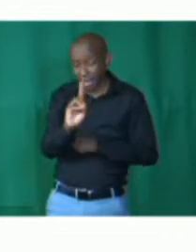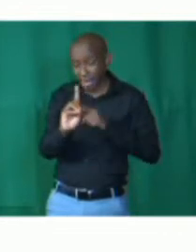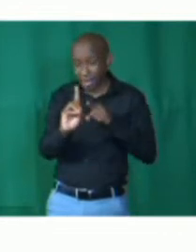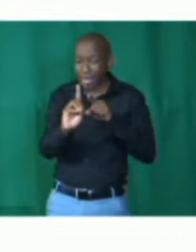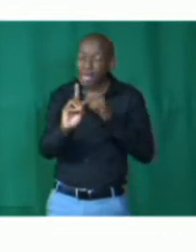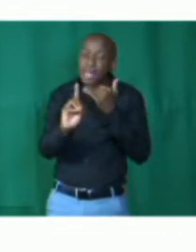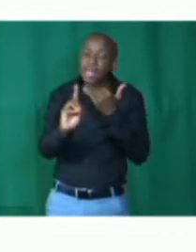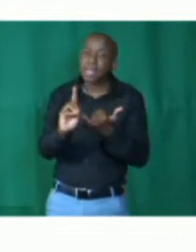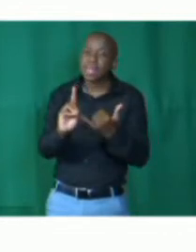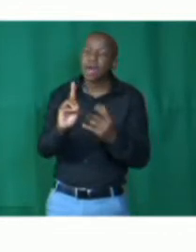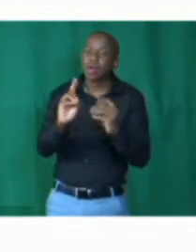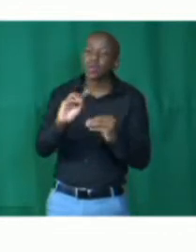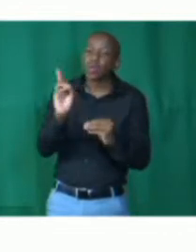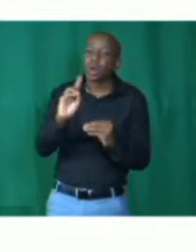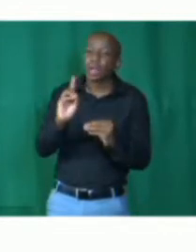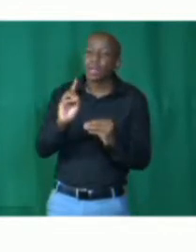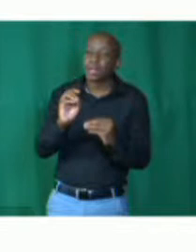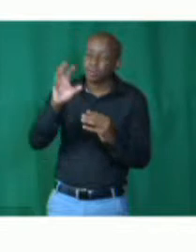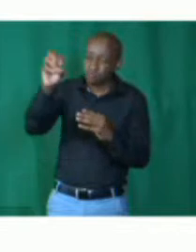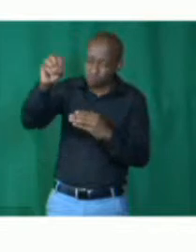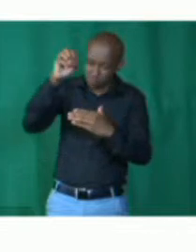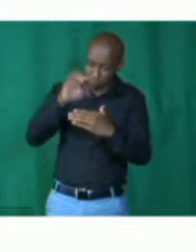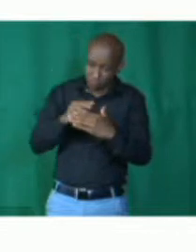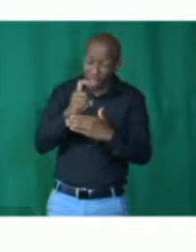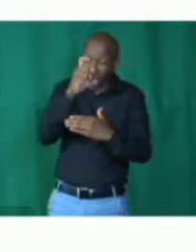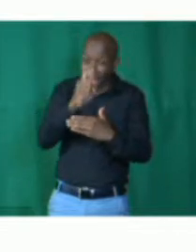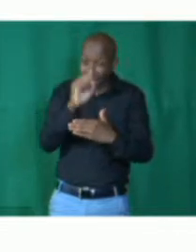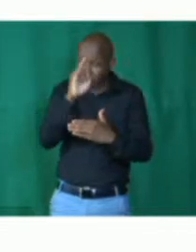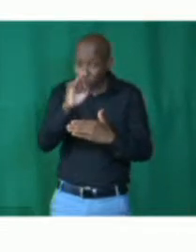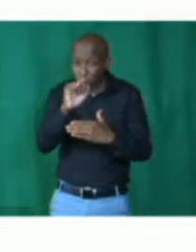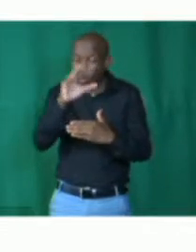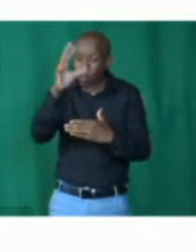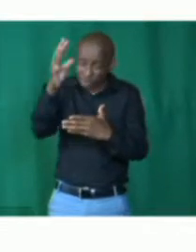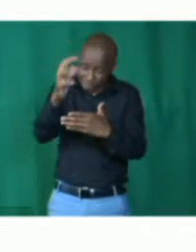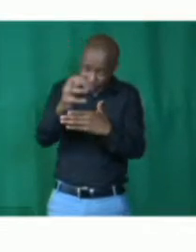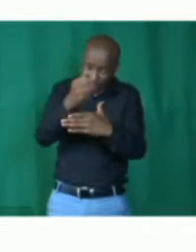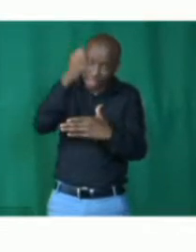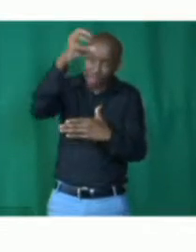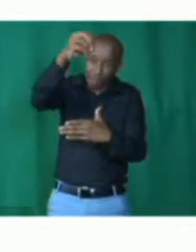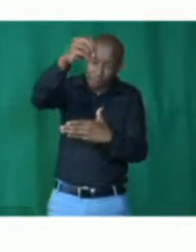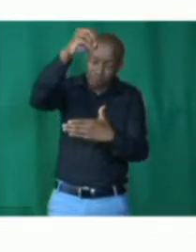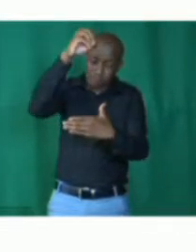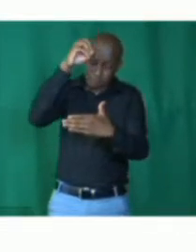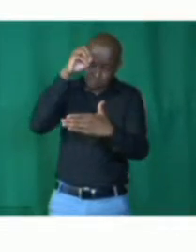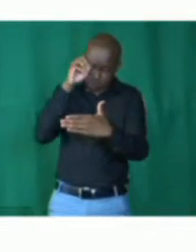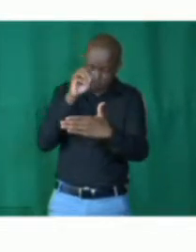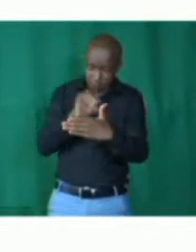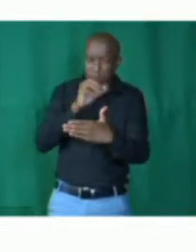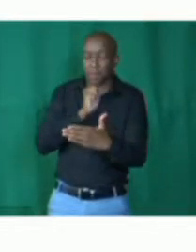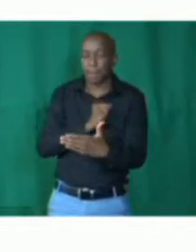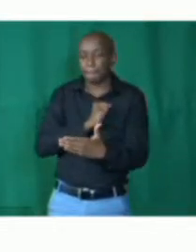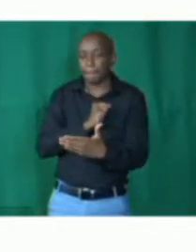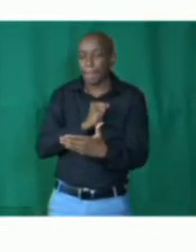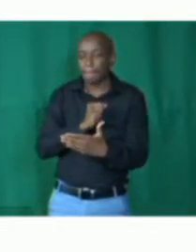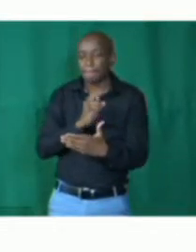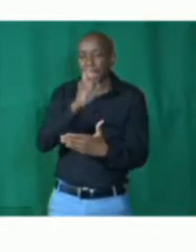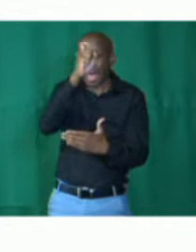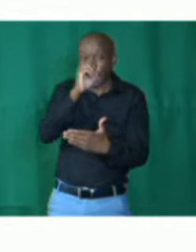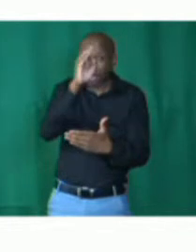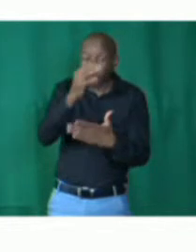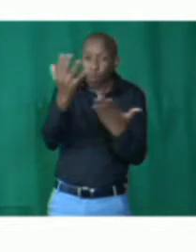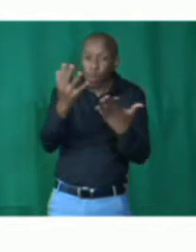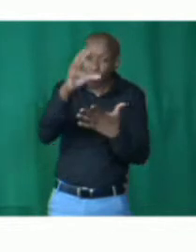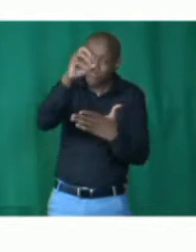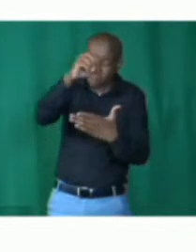what we can do, we just plug in. Where there is x2, you just go there, pick x2 is 8, you put it